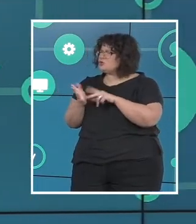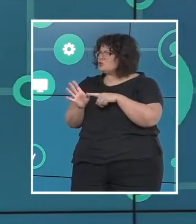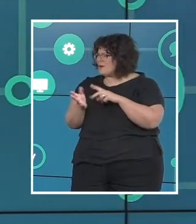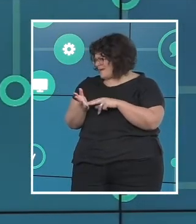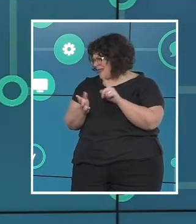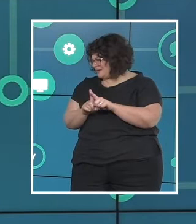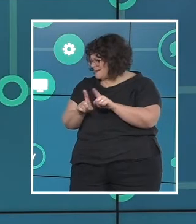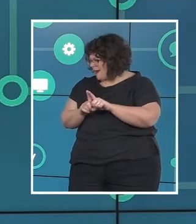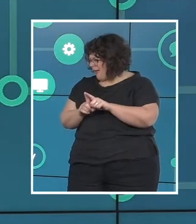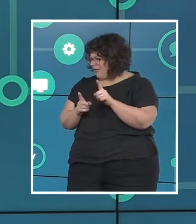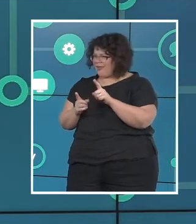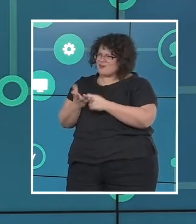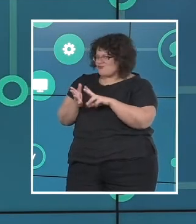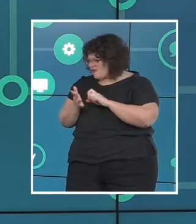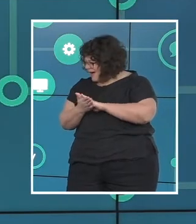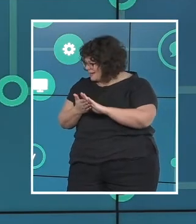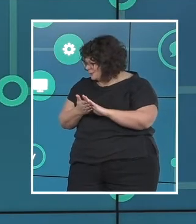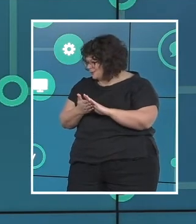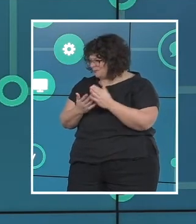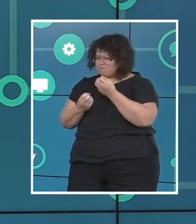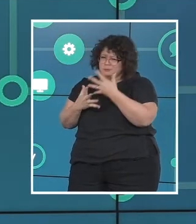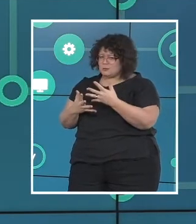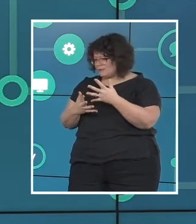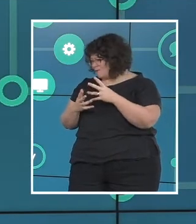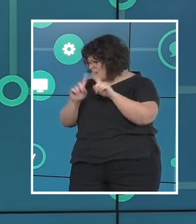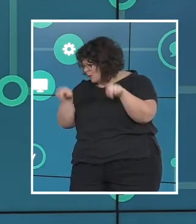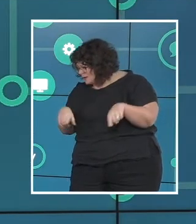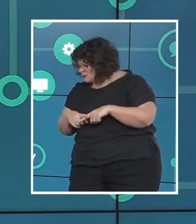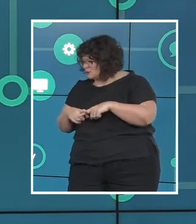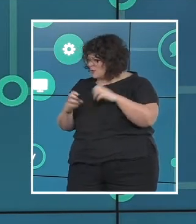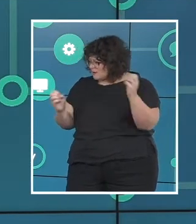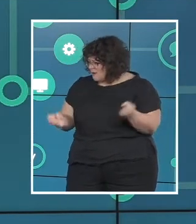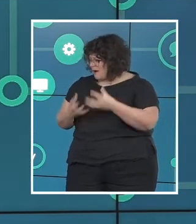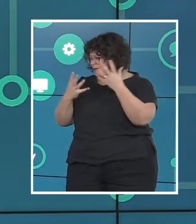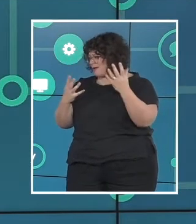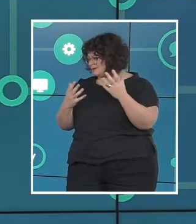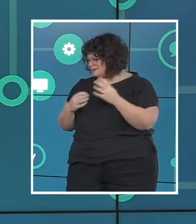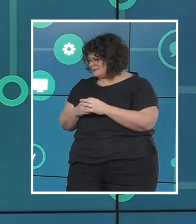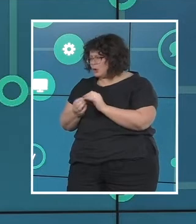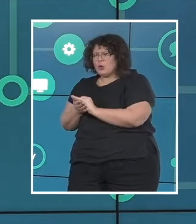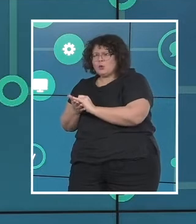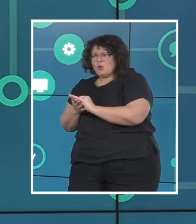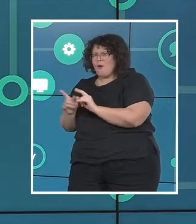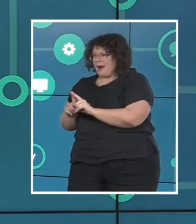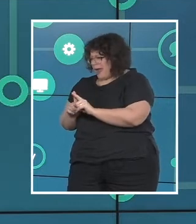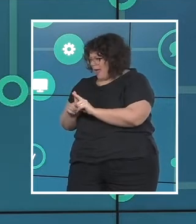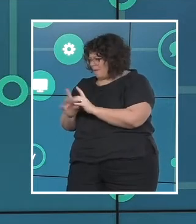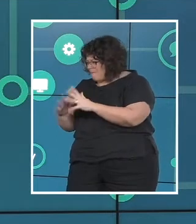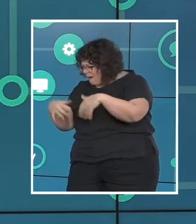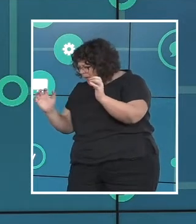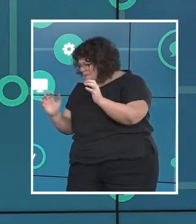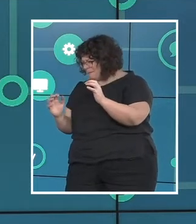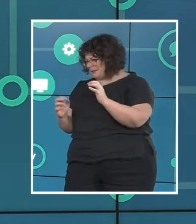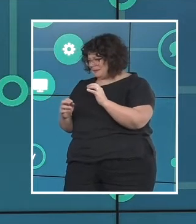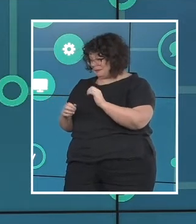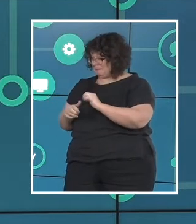same, no matter where you are. It's integral to making sure that our company promotes access and inclusion. And so